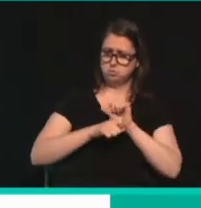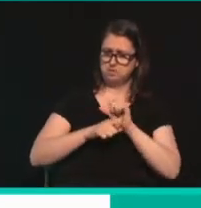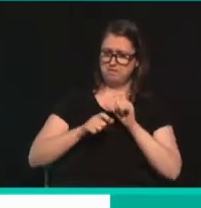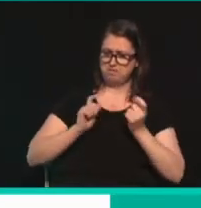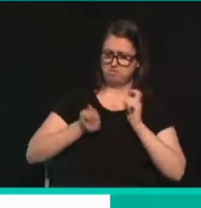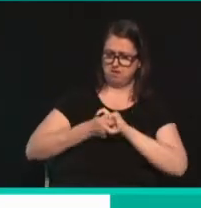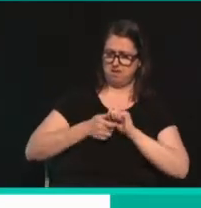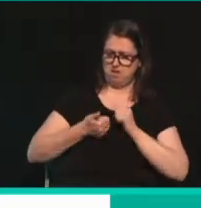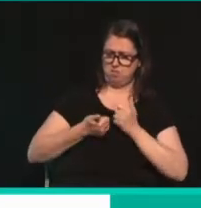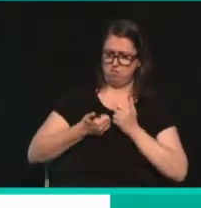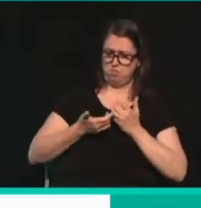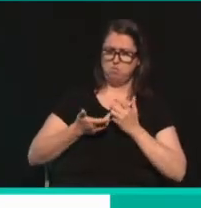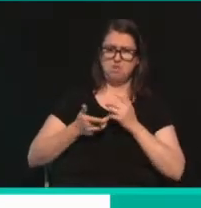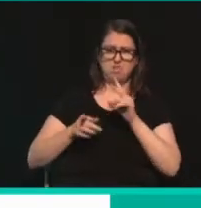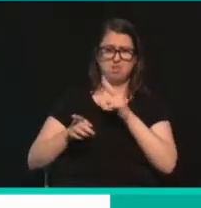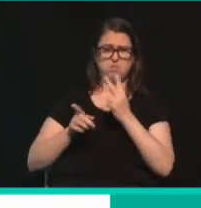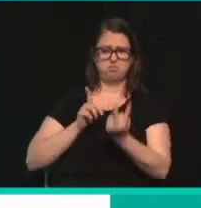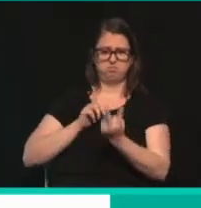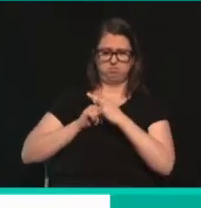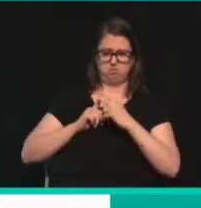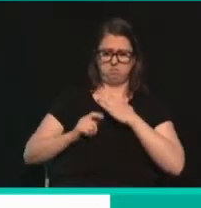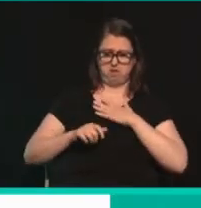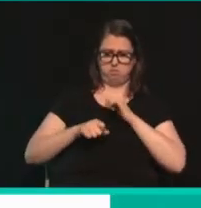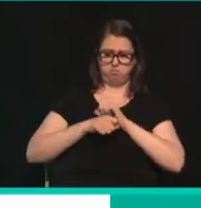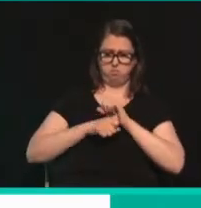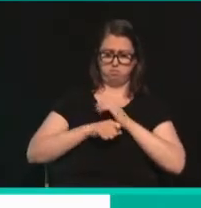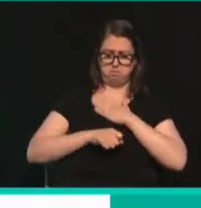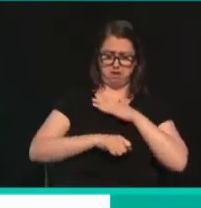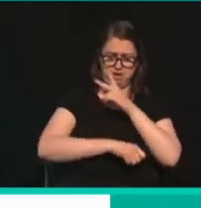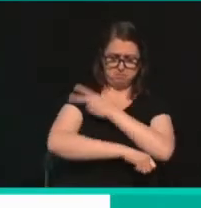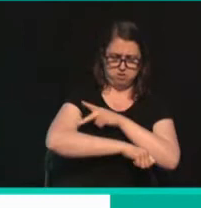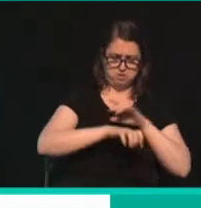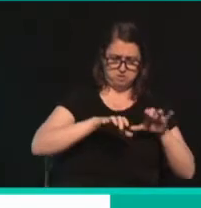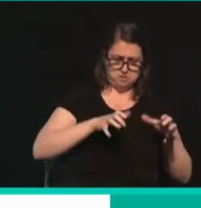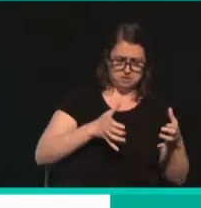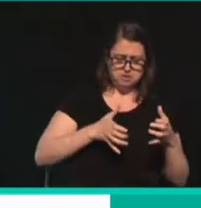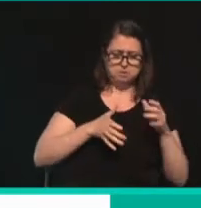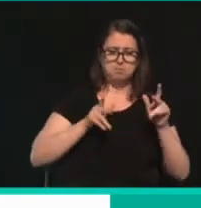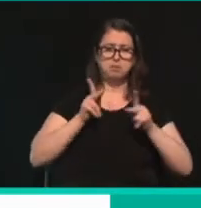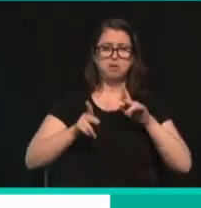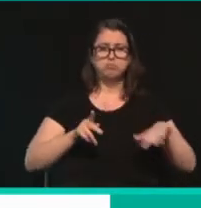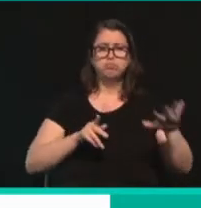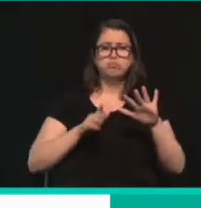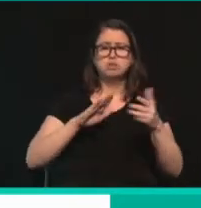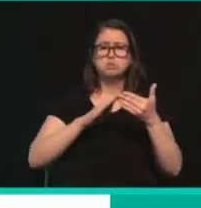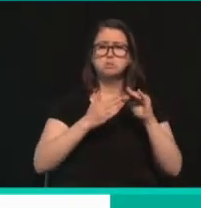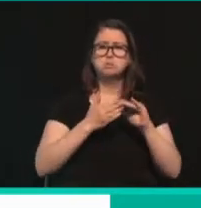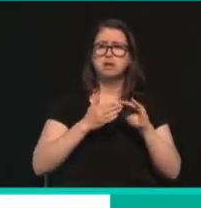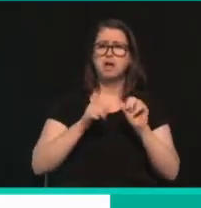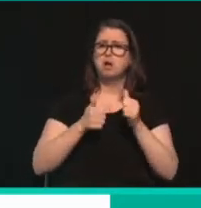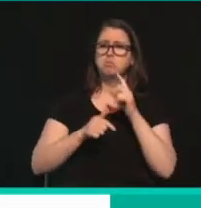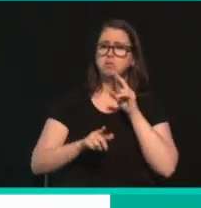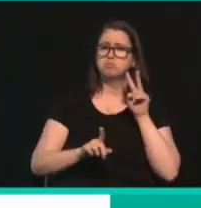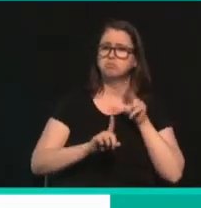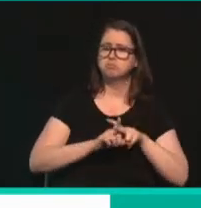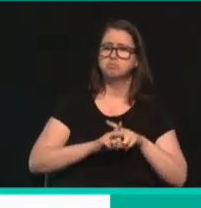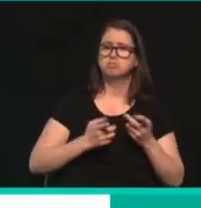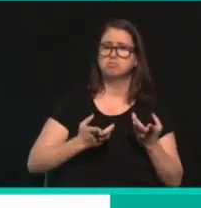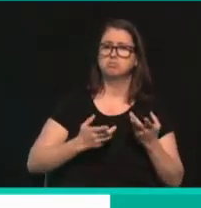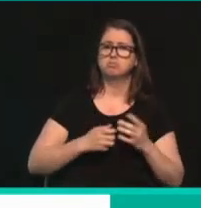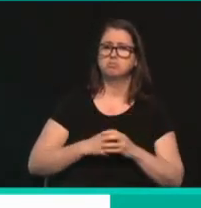you, your patient's journey, people in the community? How will things be